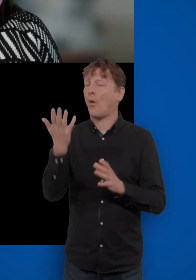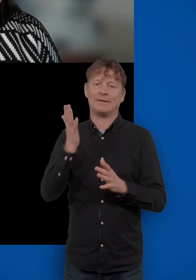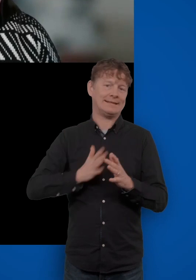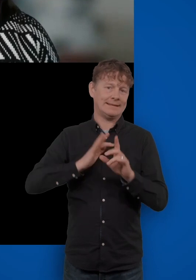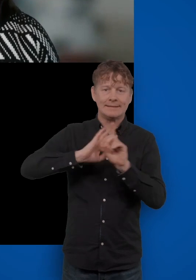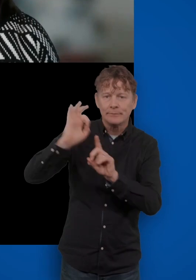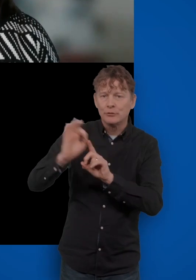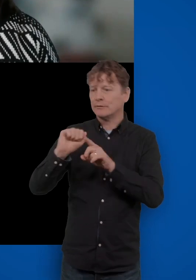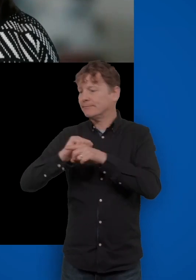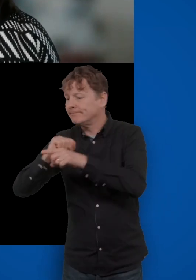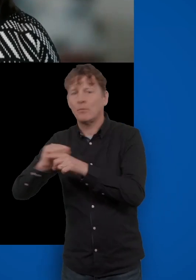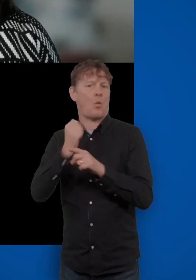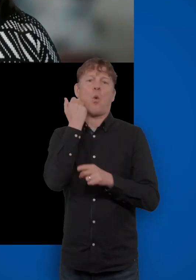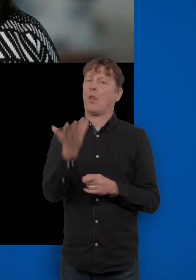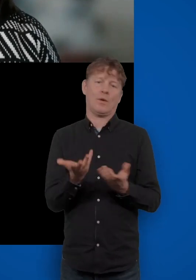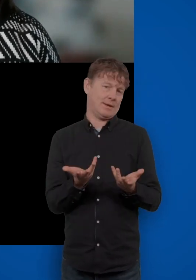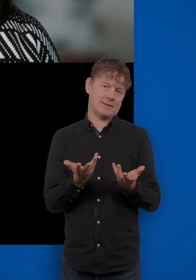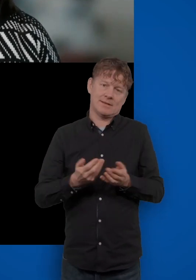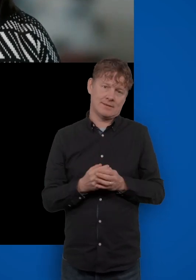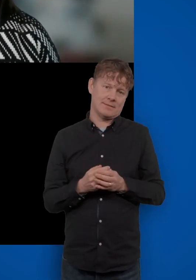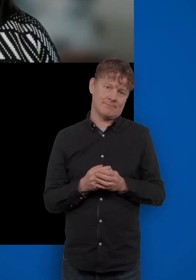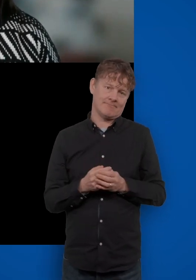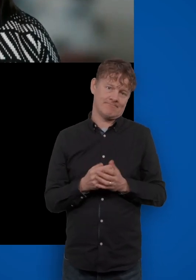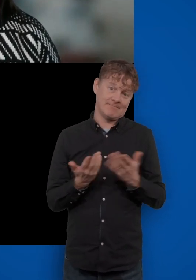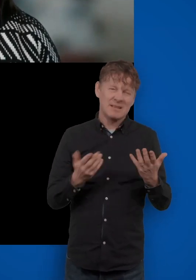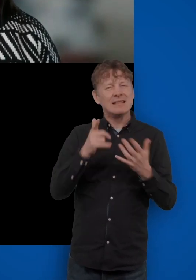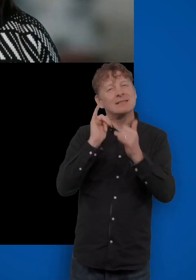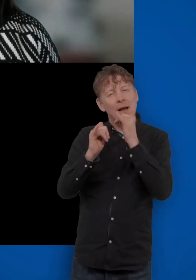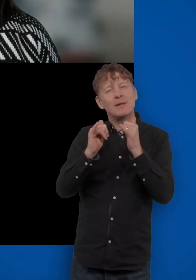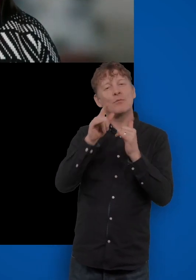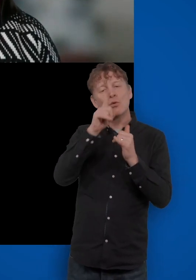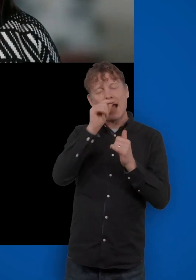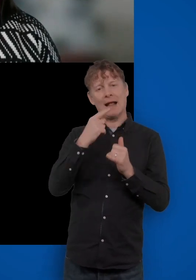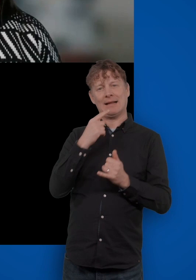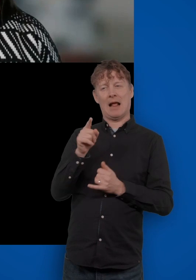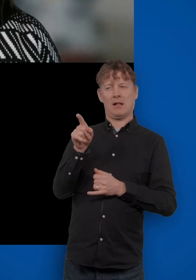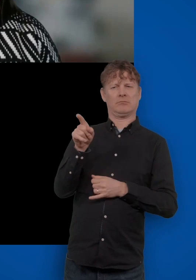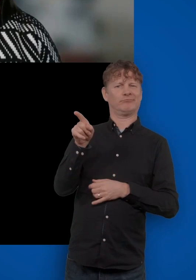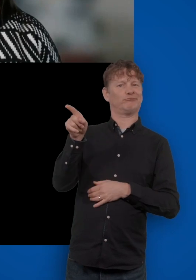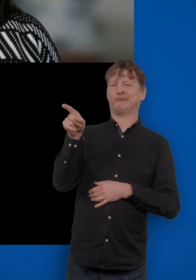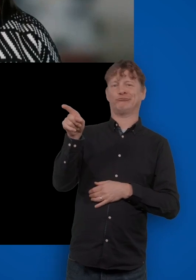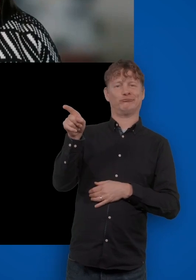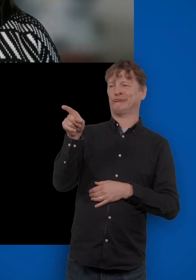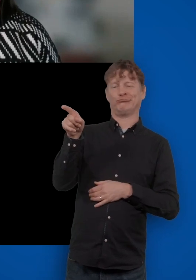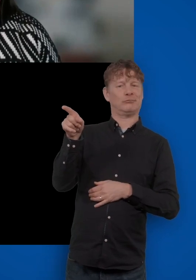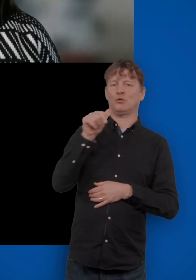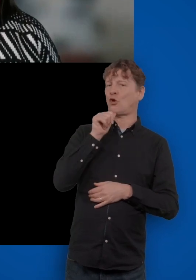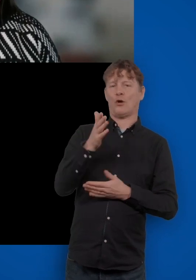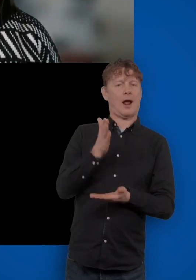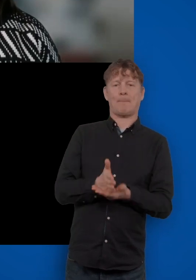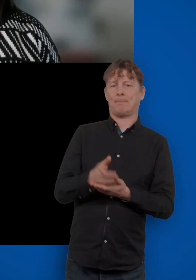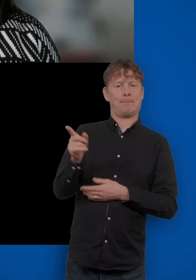that need doing. There's always more to do. But you can sometimes tell when it's not